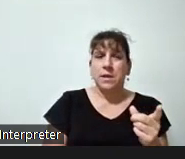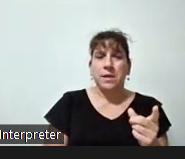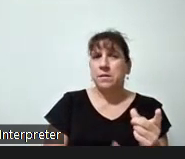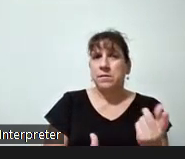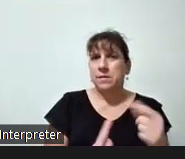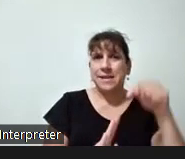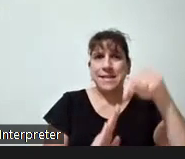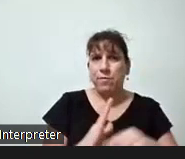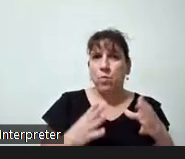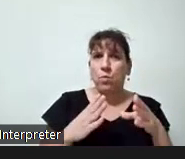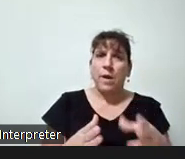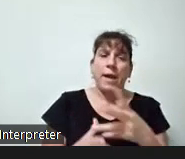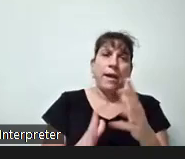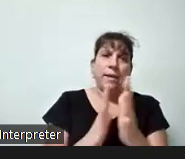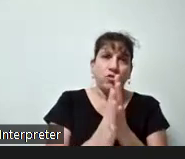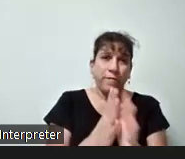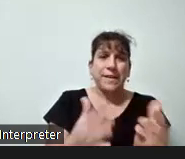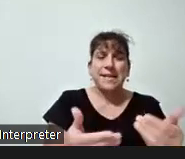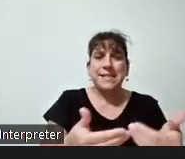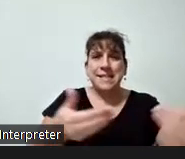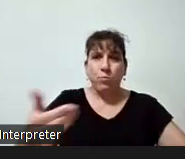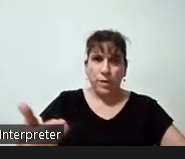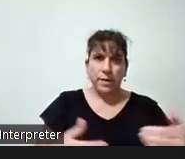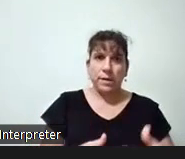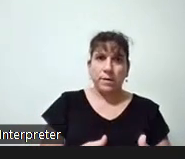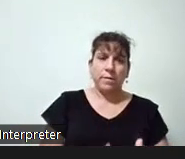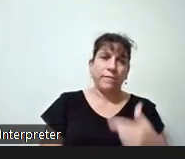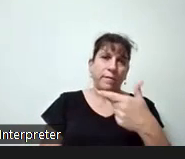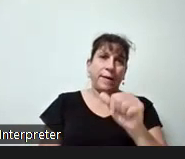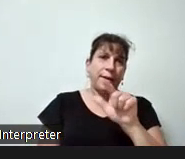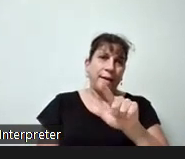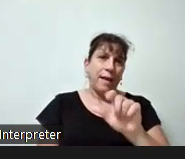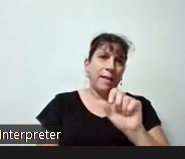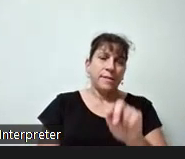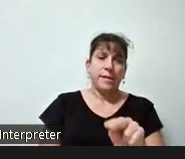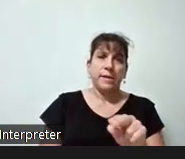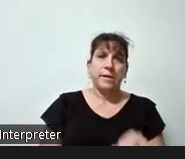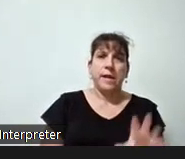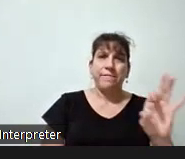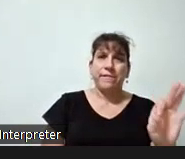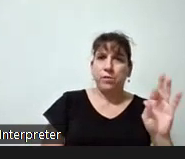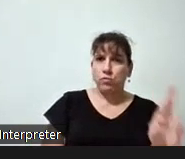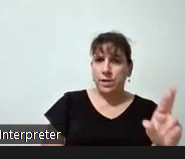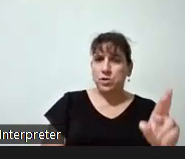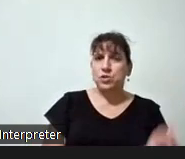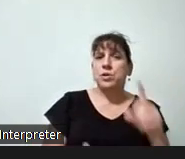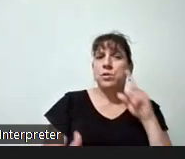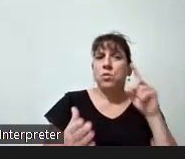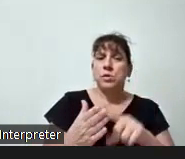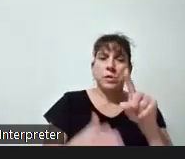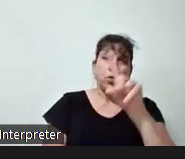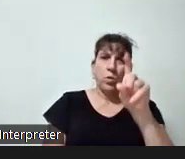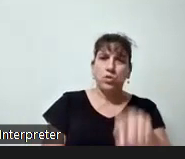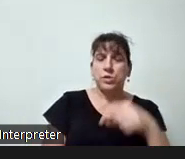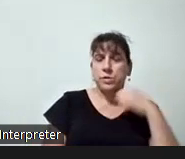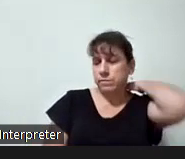manner. And again, the traffic is separated from Gallatin and Flintridge. I noted that there was a question where part of